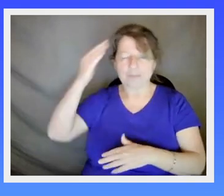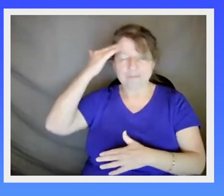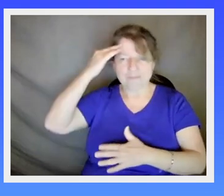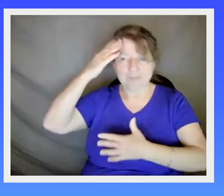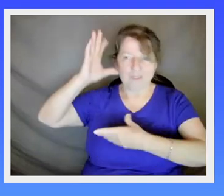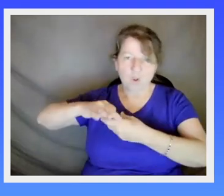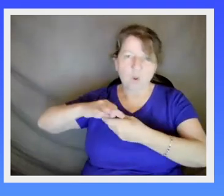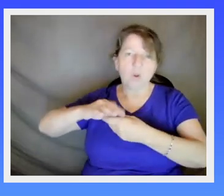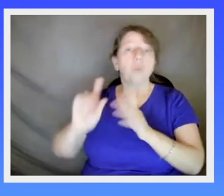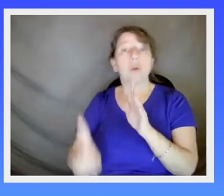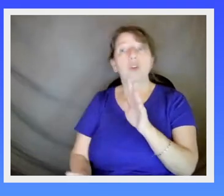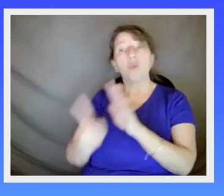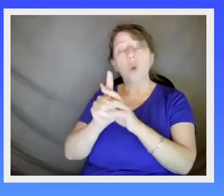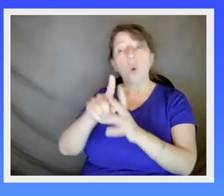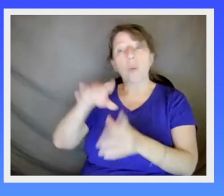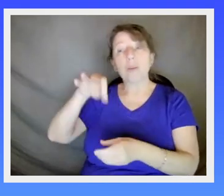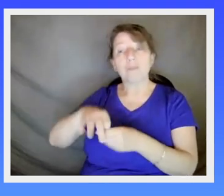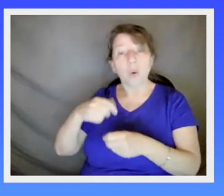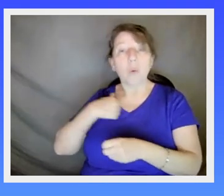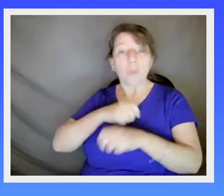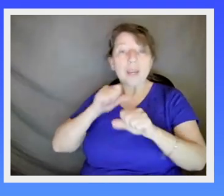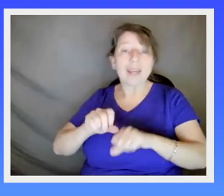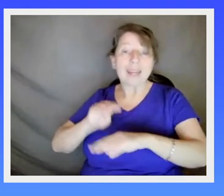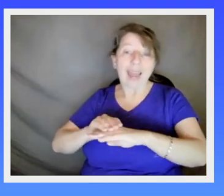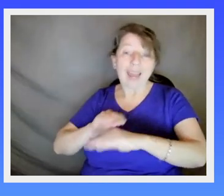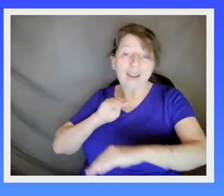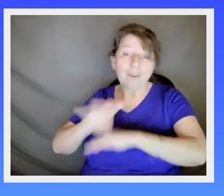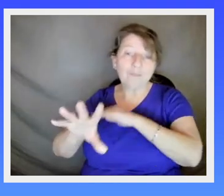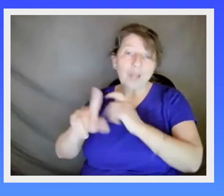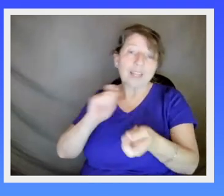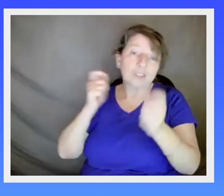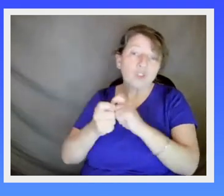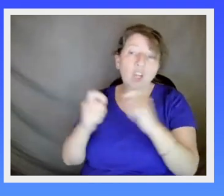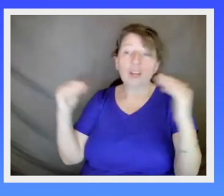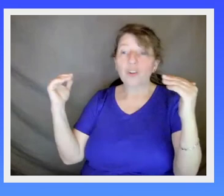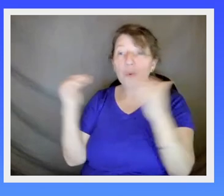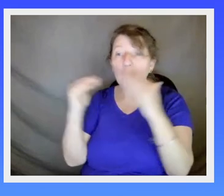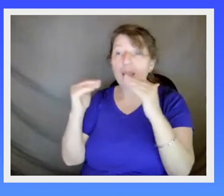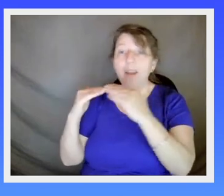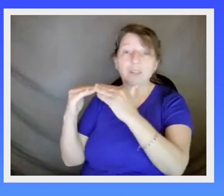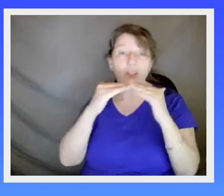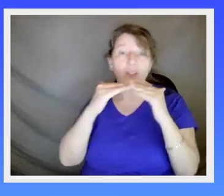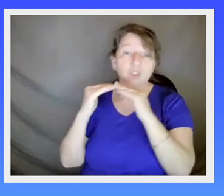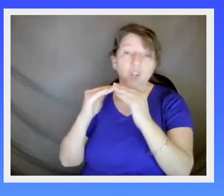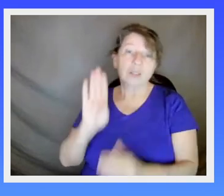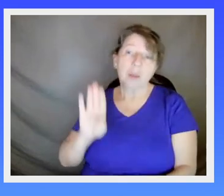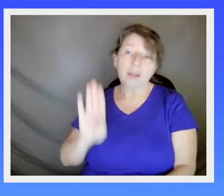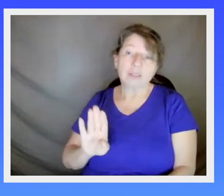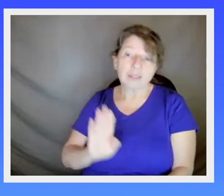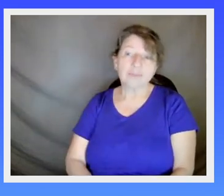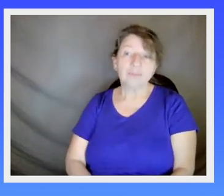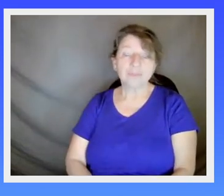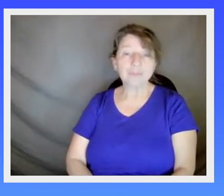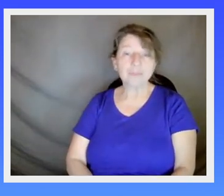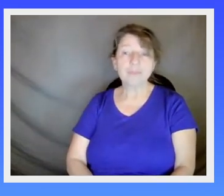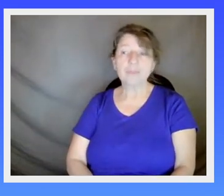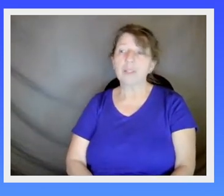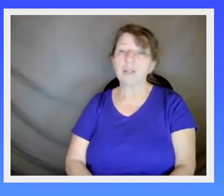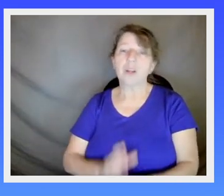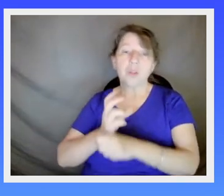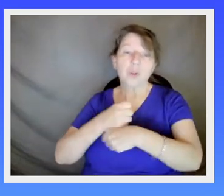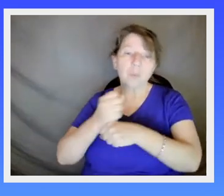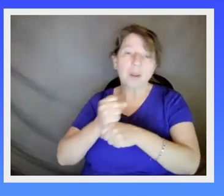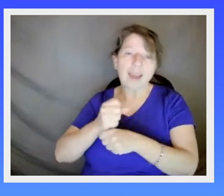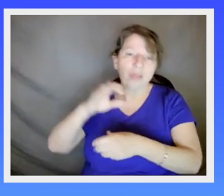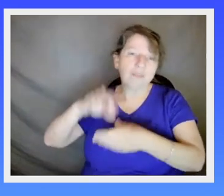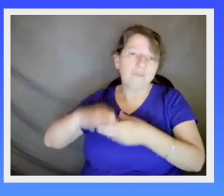at the polls, we can make a difference for a more creative and just Boston, and I really believe that. The Create the Vote Coalition invites